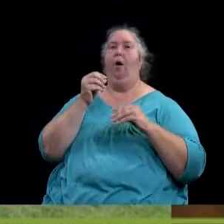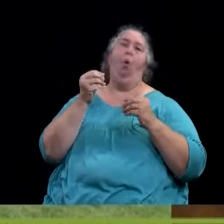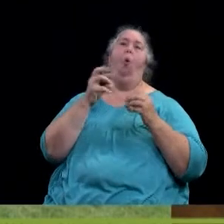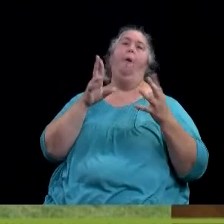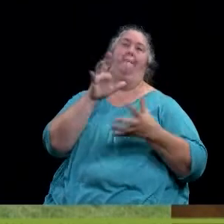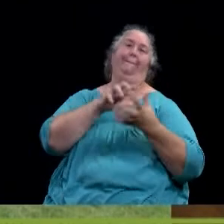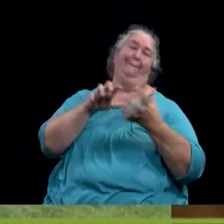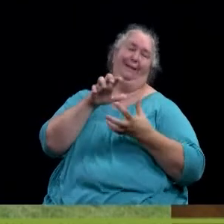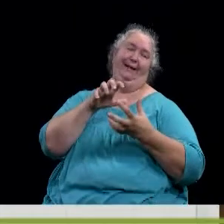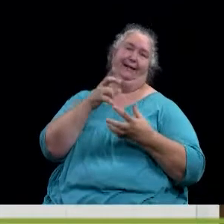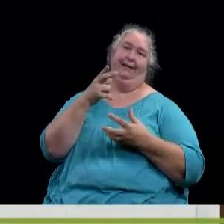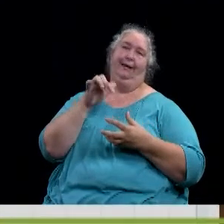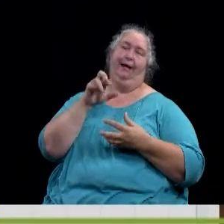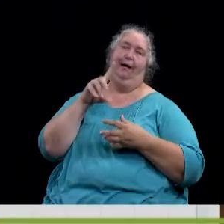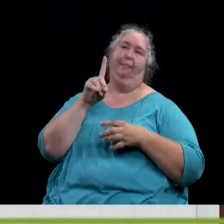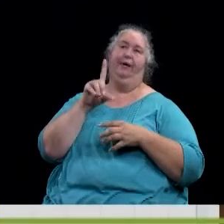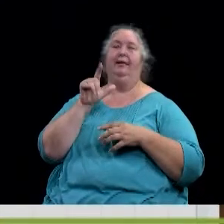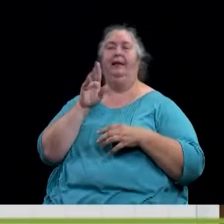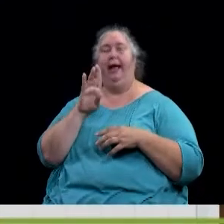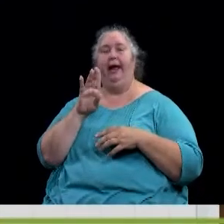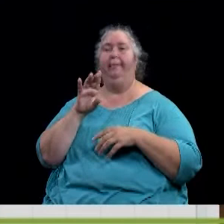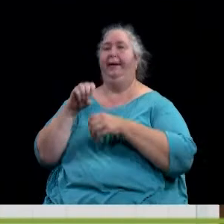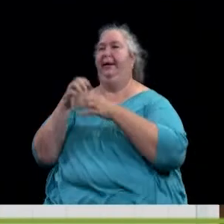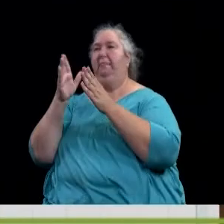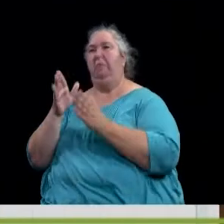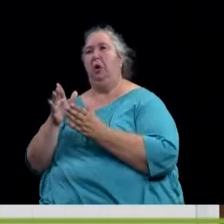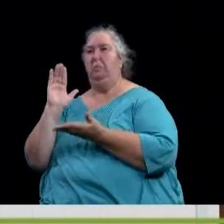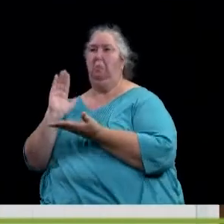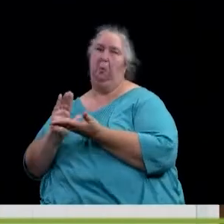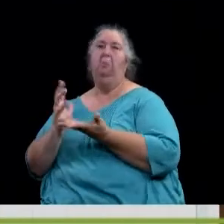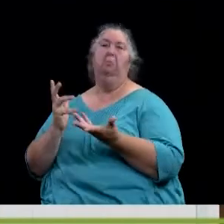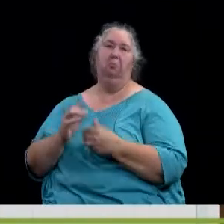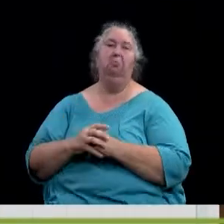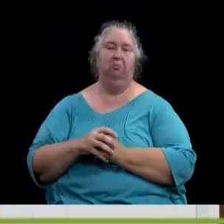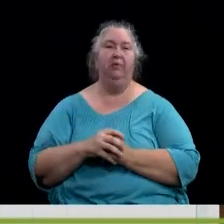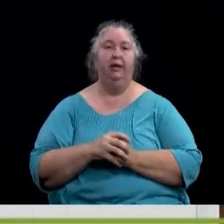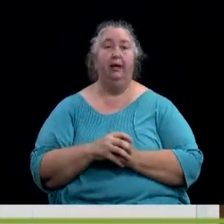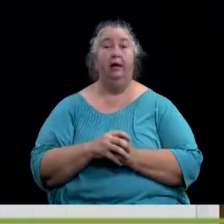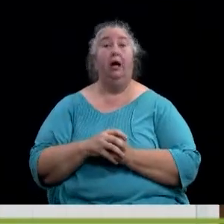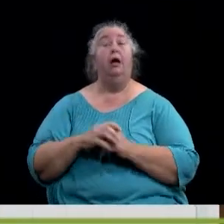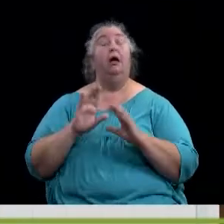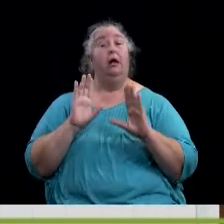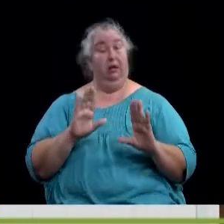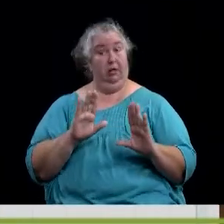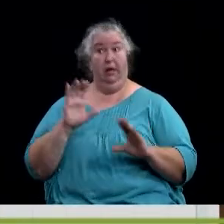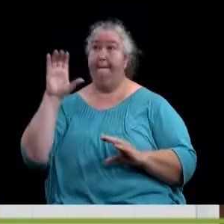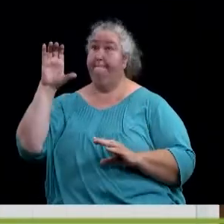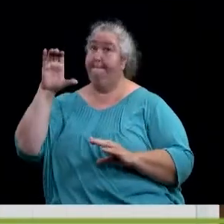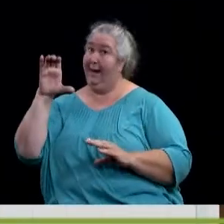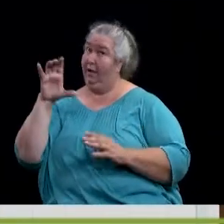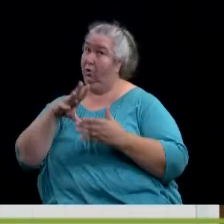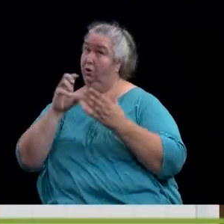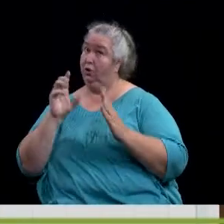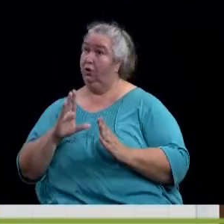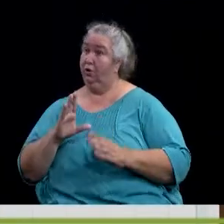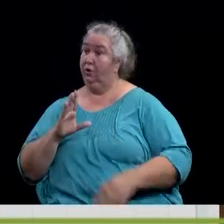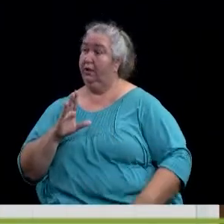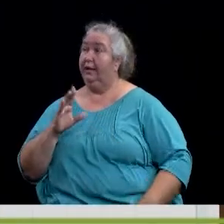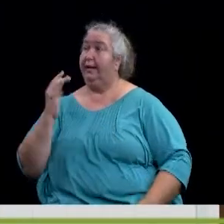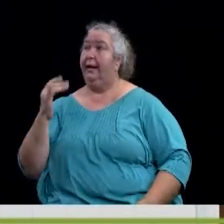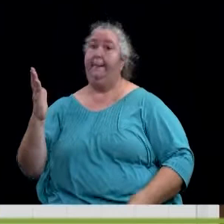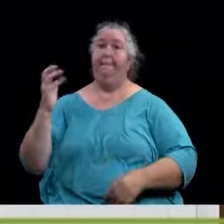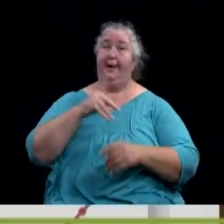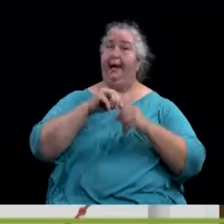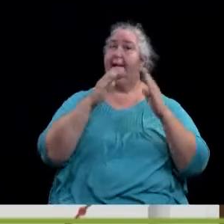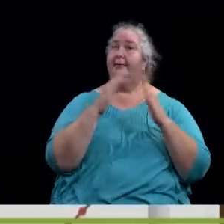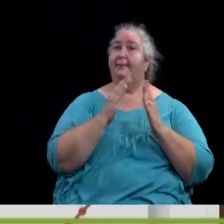status this year. And speaking of Baylor University students, now that they're back in town, we've added a link to our covidwaco.com